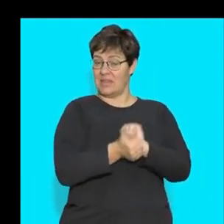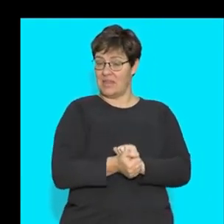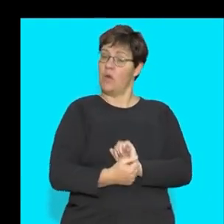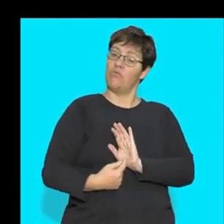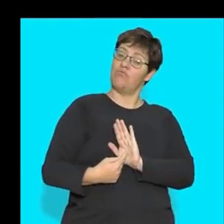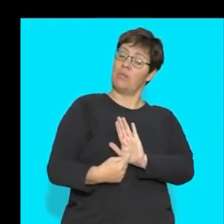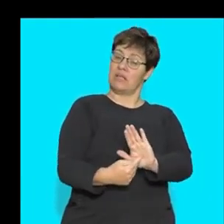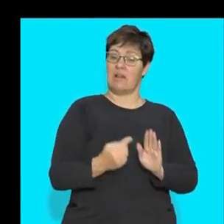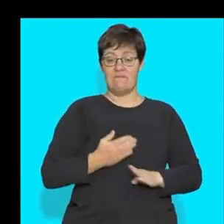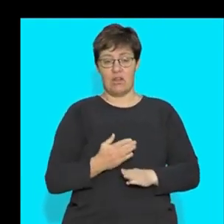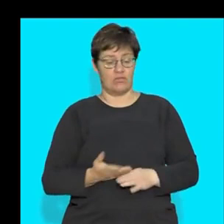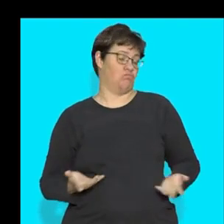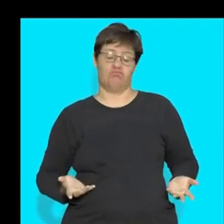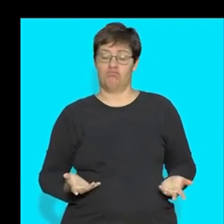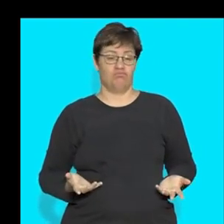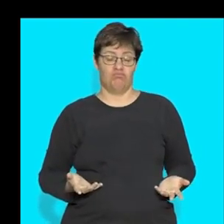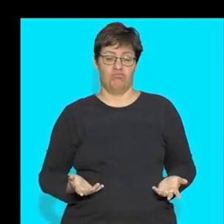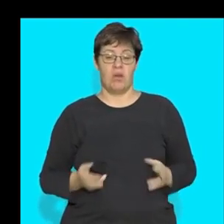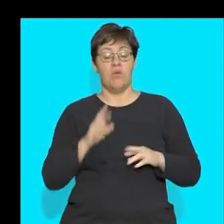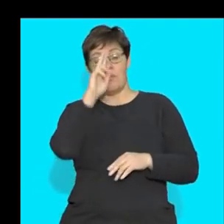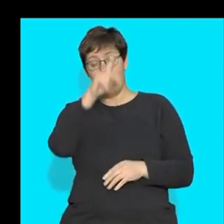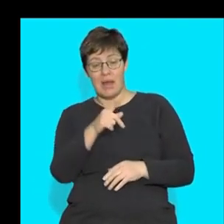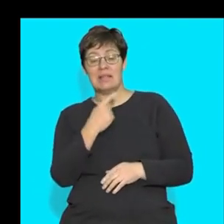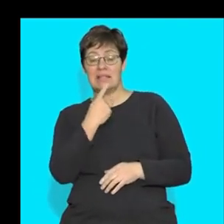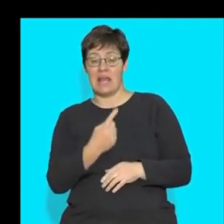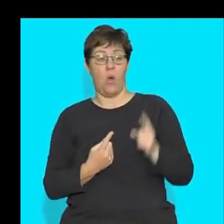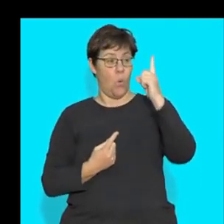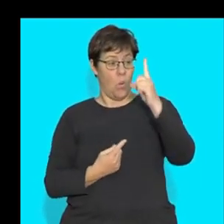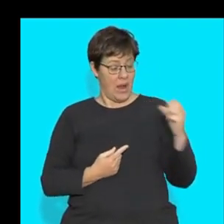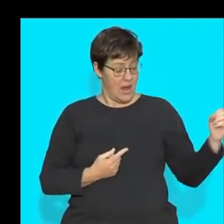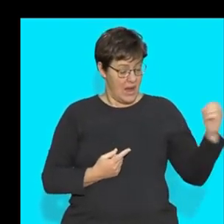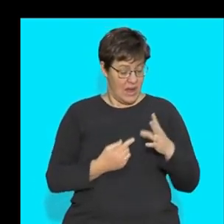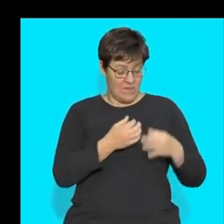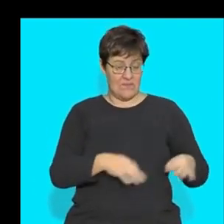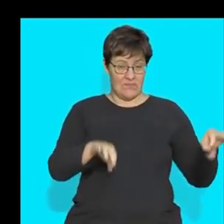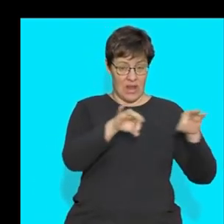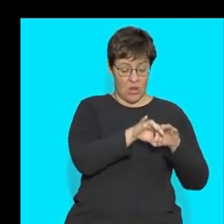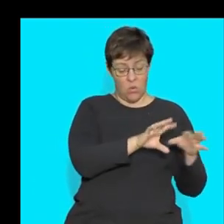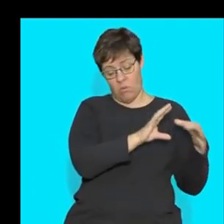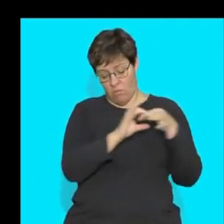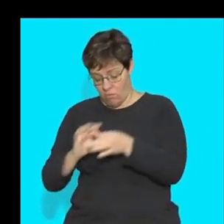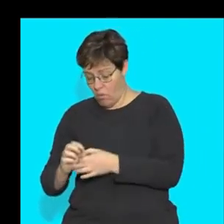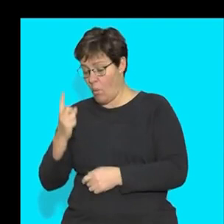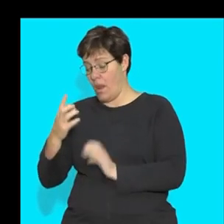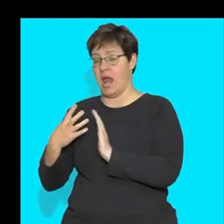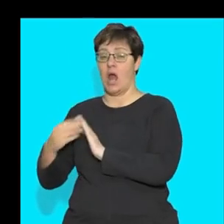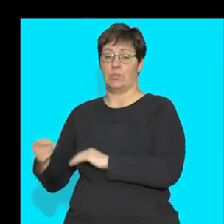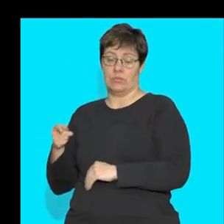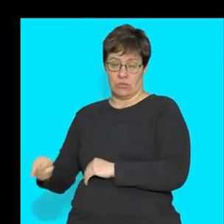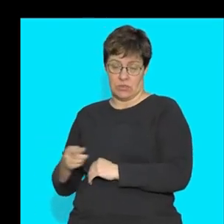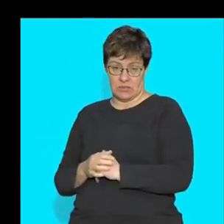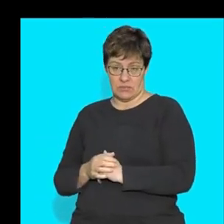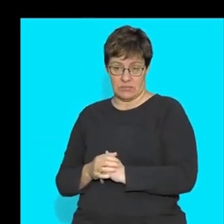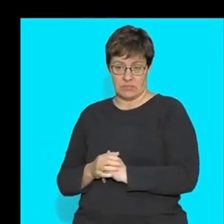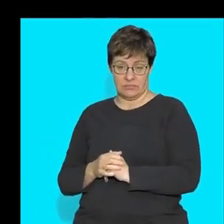mathematics represent a function. Remember a function, we said one input value must go with one